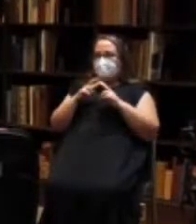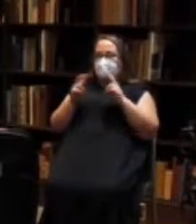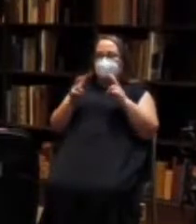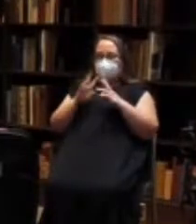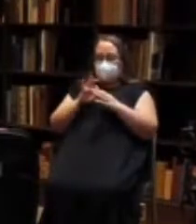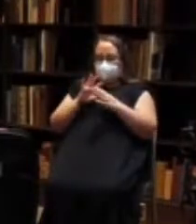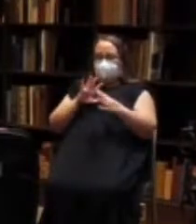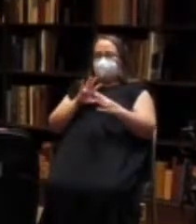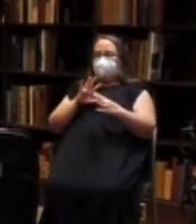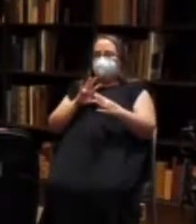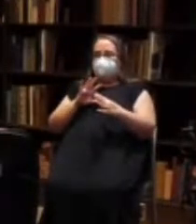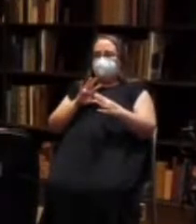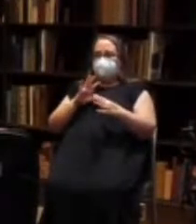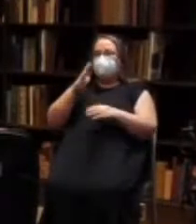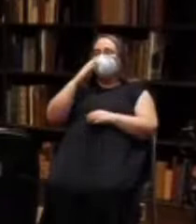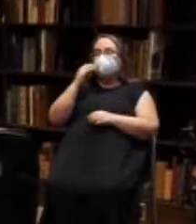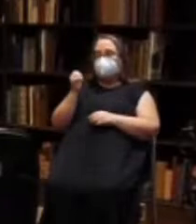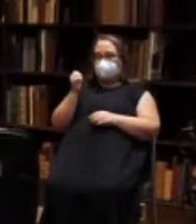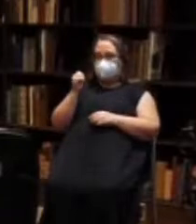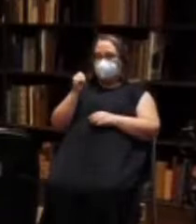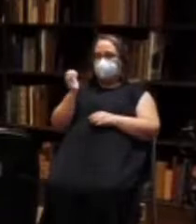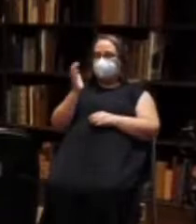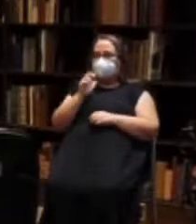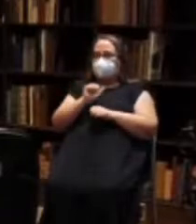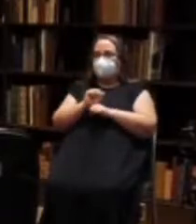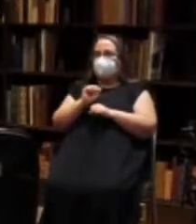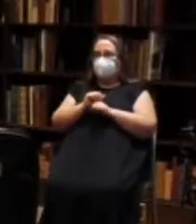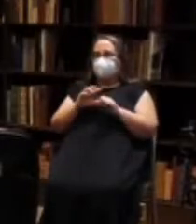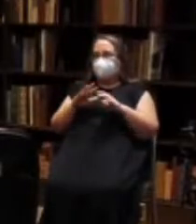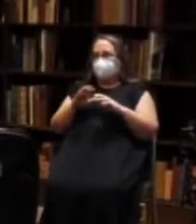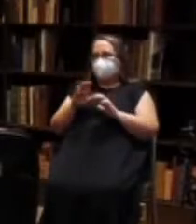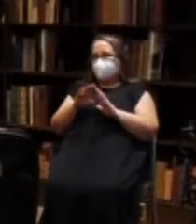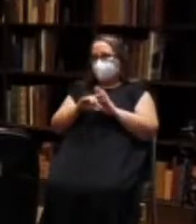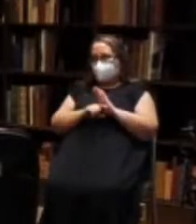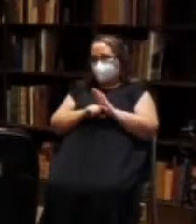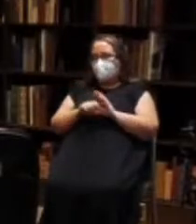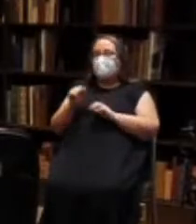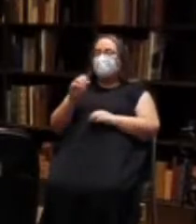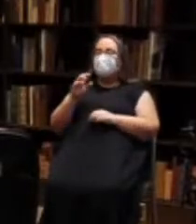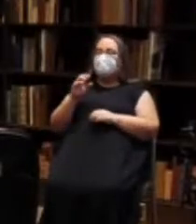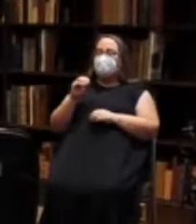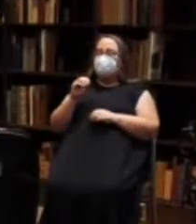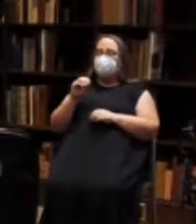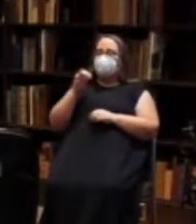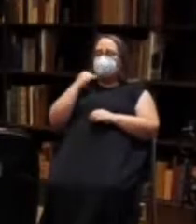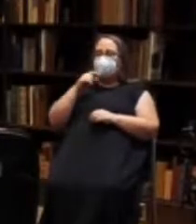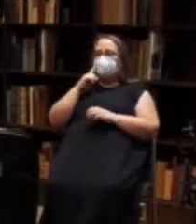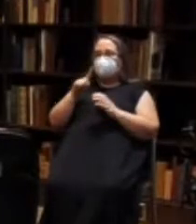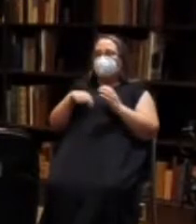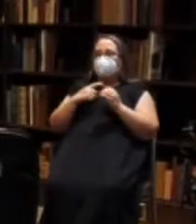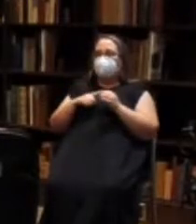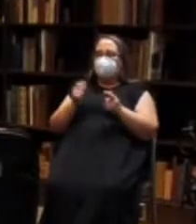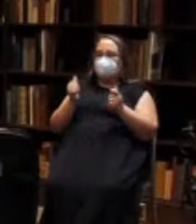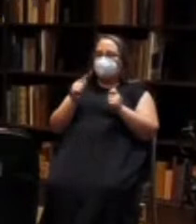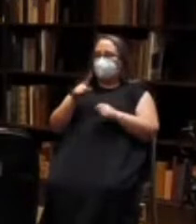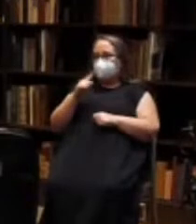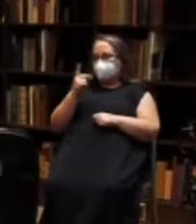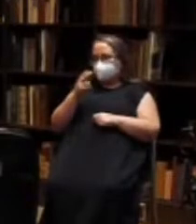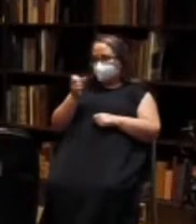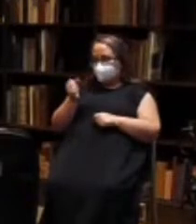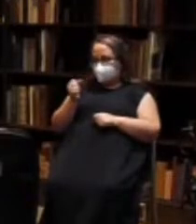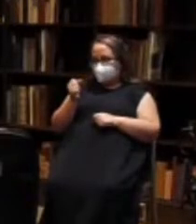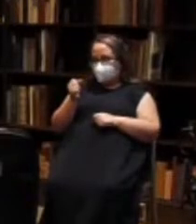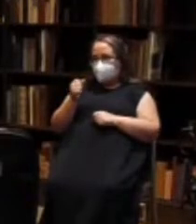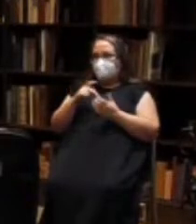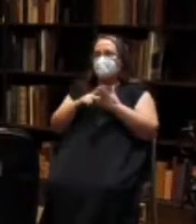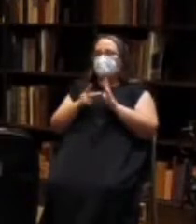alienating because of his working class background. So that, you know, if you think about it, it was an all-Black high school. So that means that